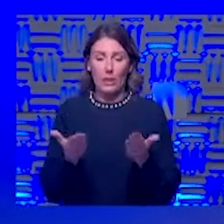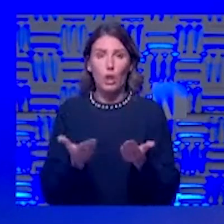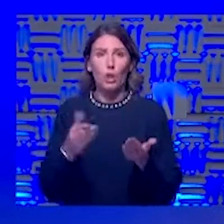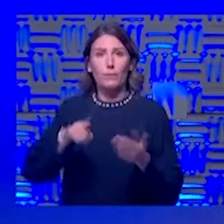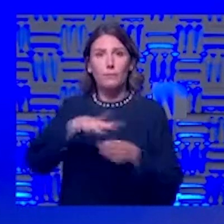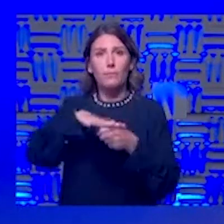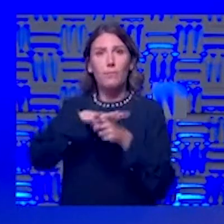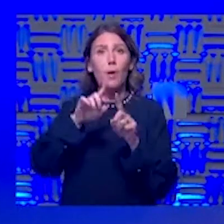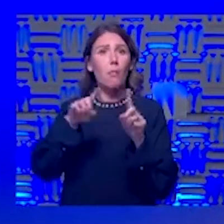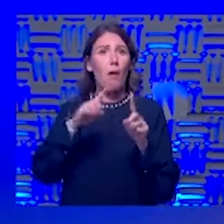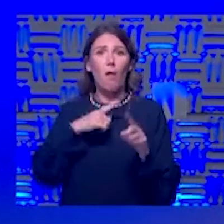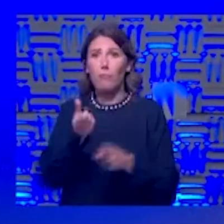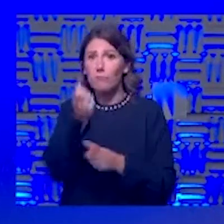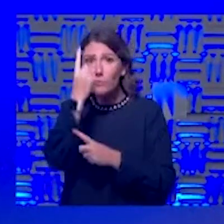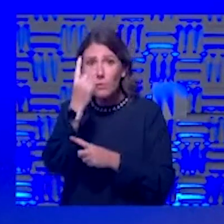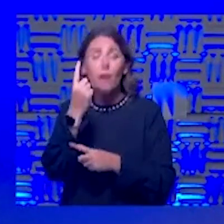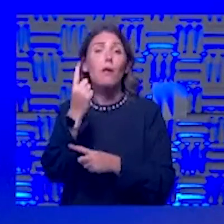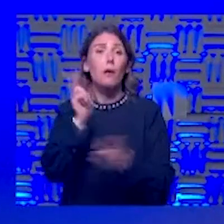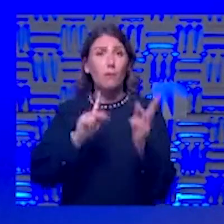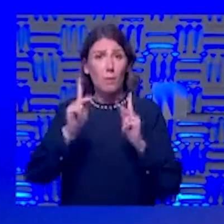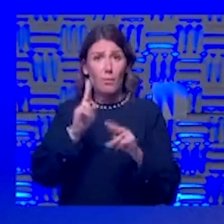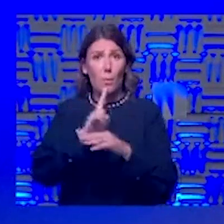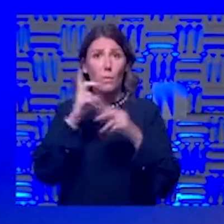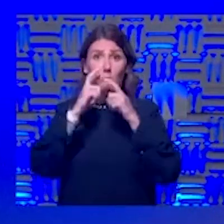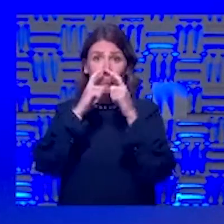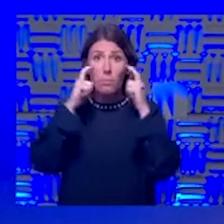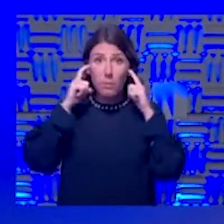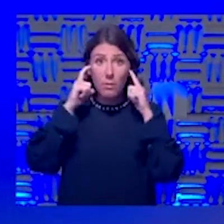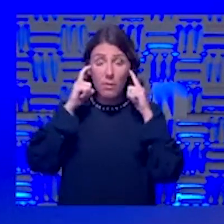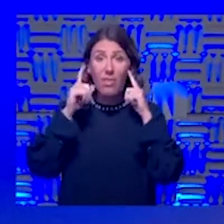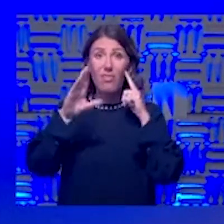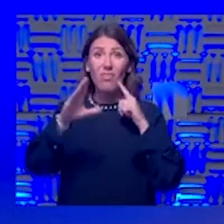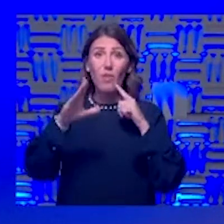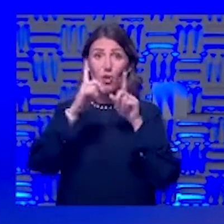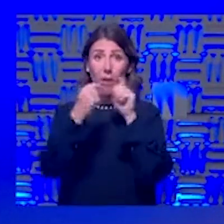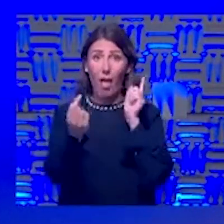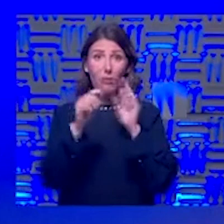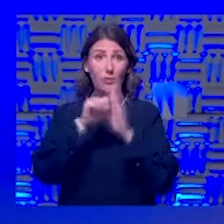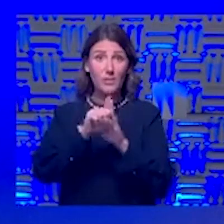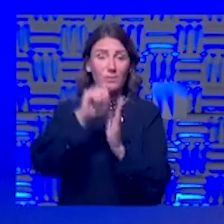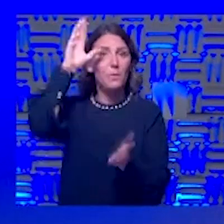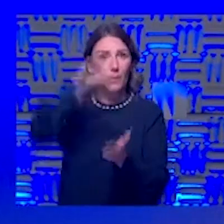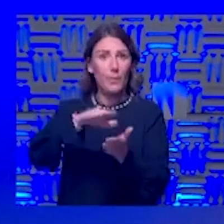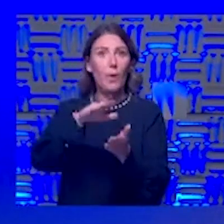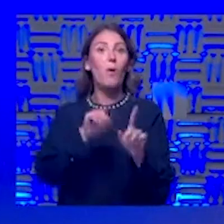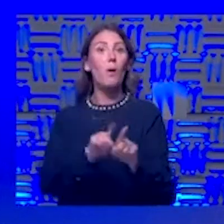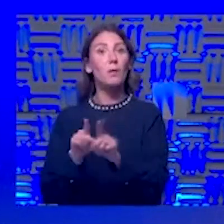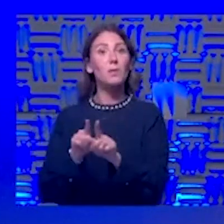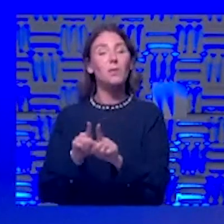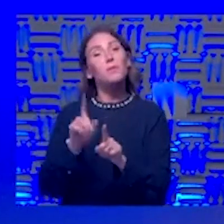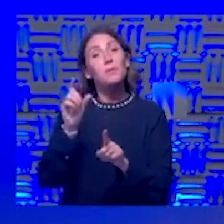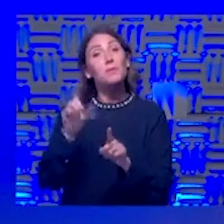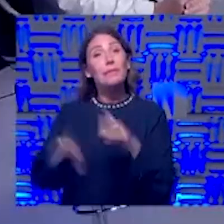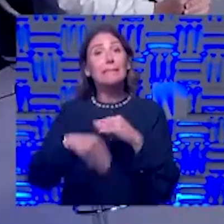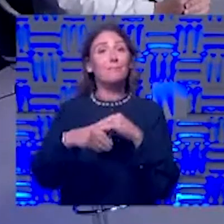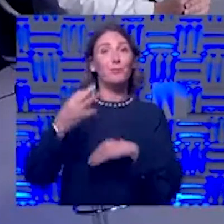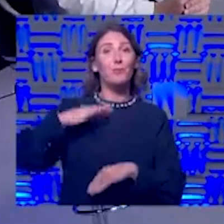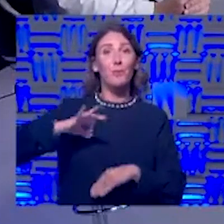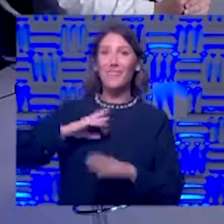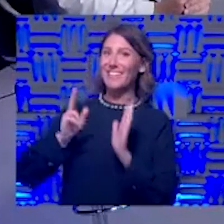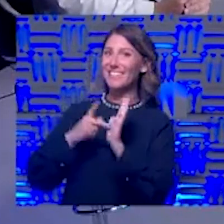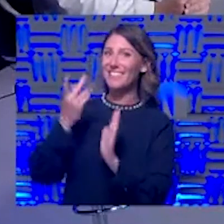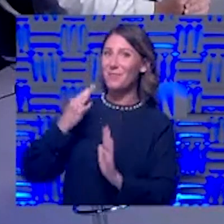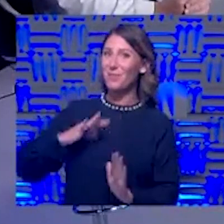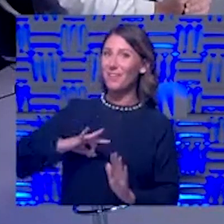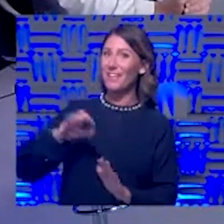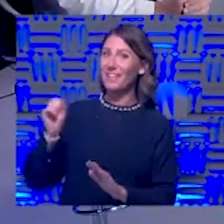I understand people who are wearing masks have also had a reduction in their allergy symptoms as well. So that could be another benefit. Yeah, double. double.